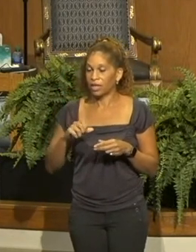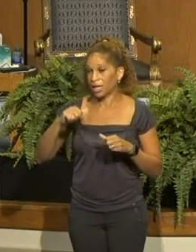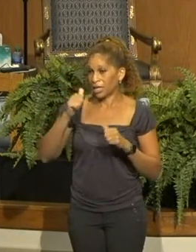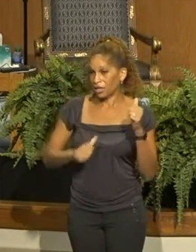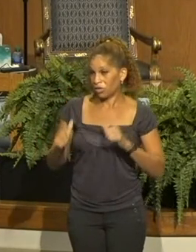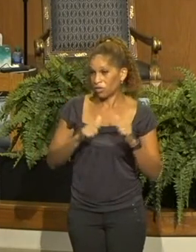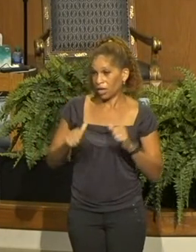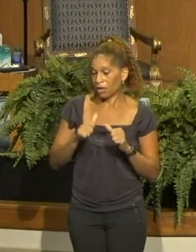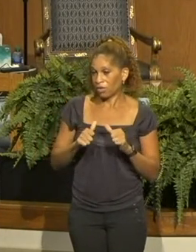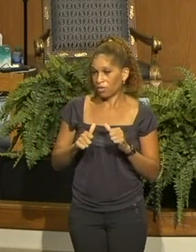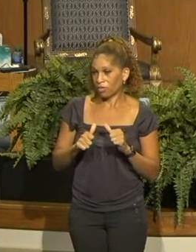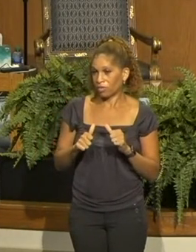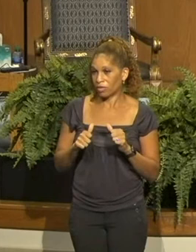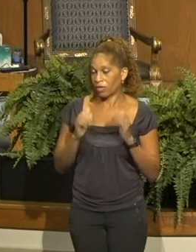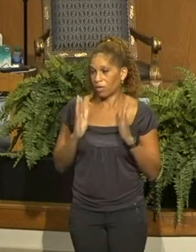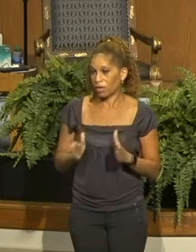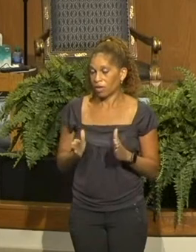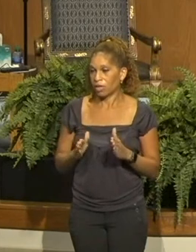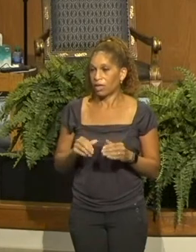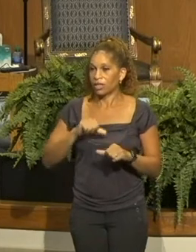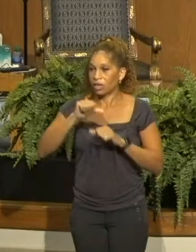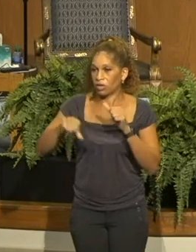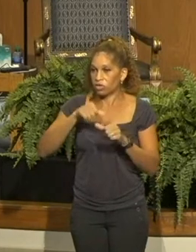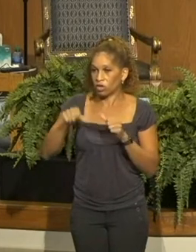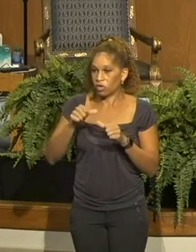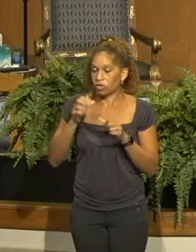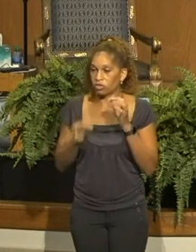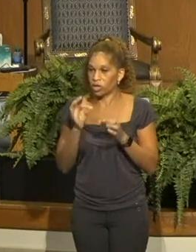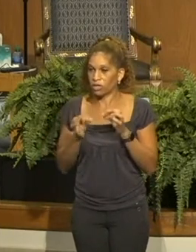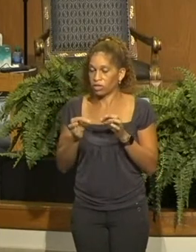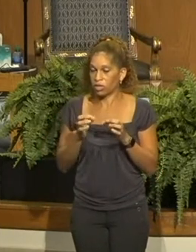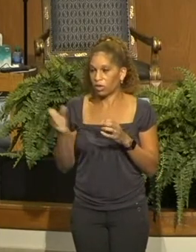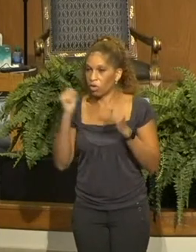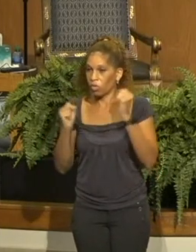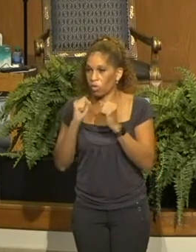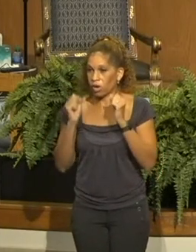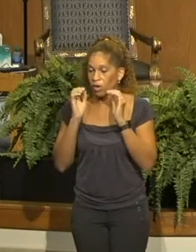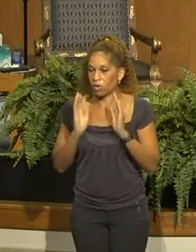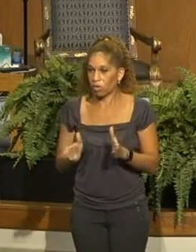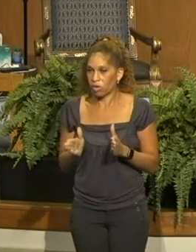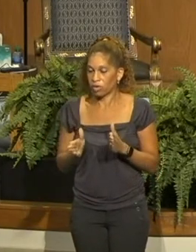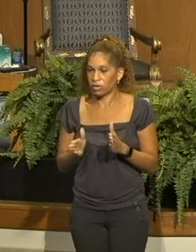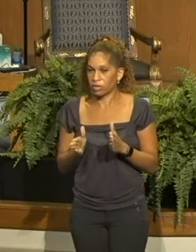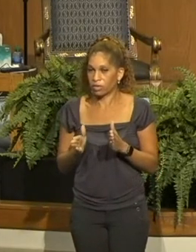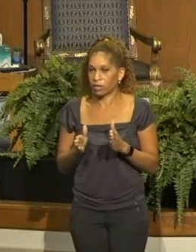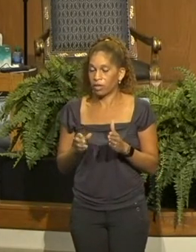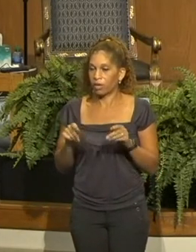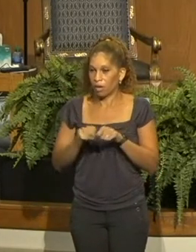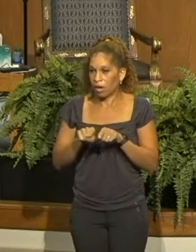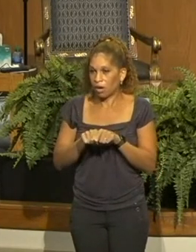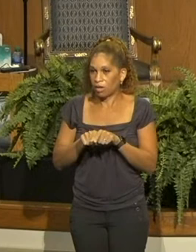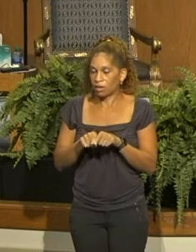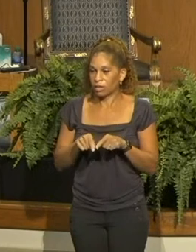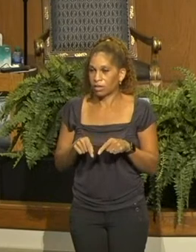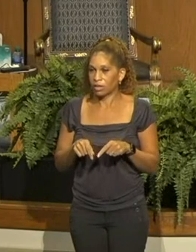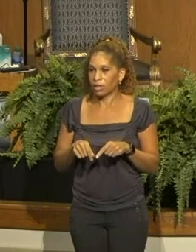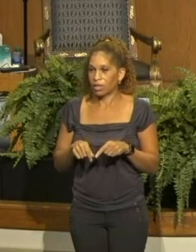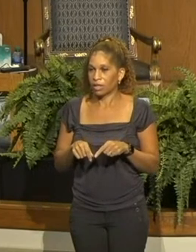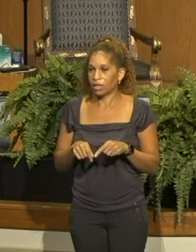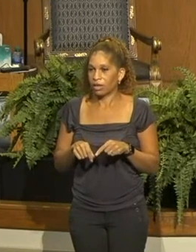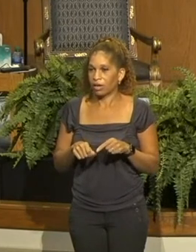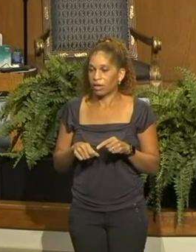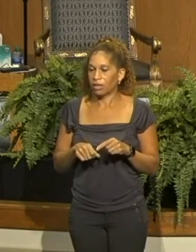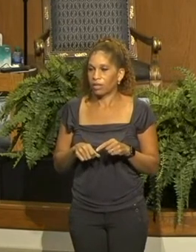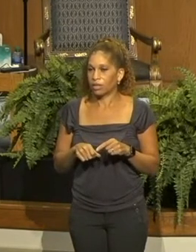as a social justice warrior, he is one of the 2019 recipients of the North Carolina Award, the state's highest